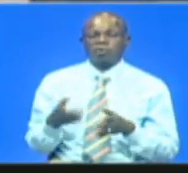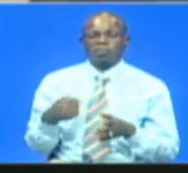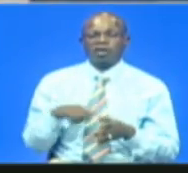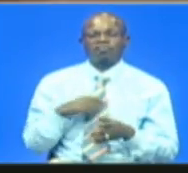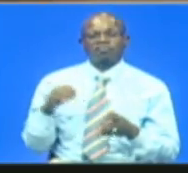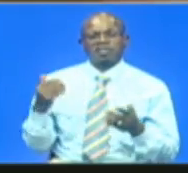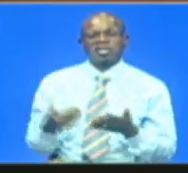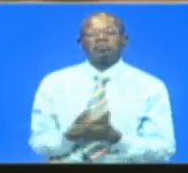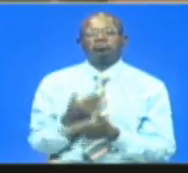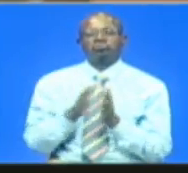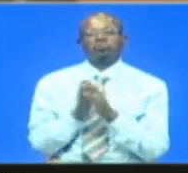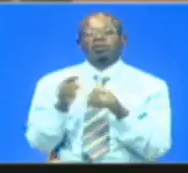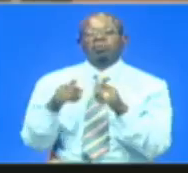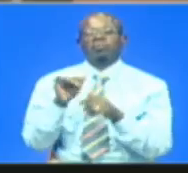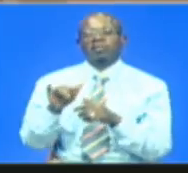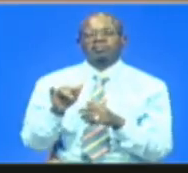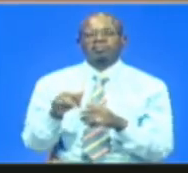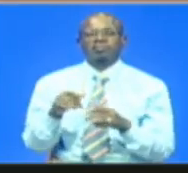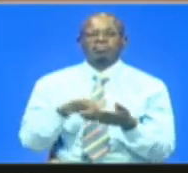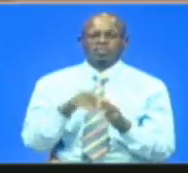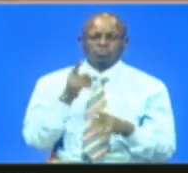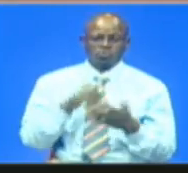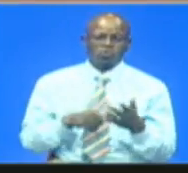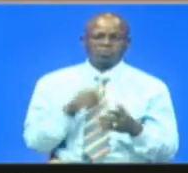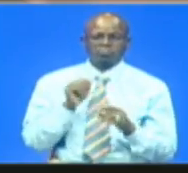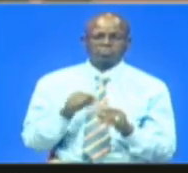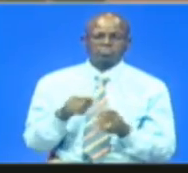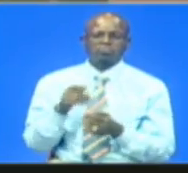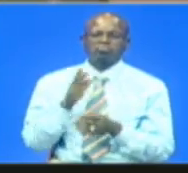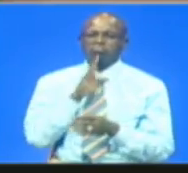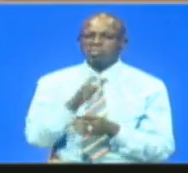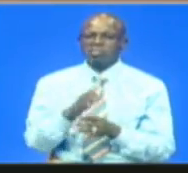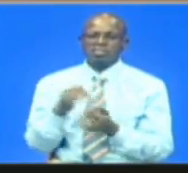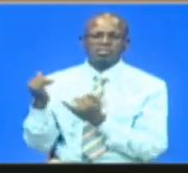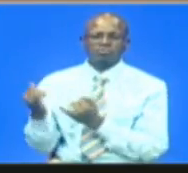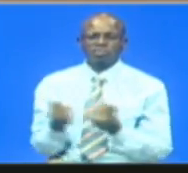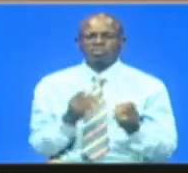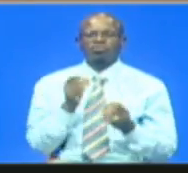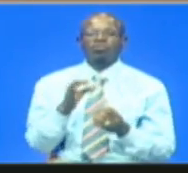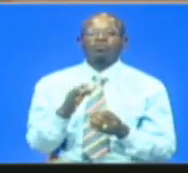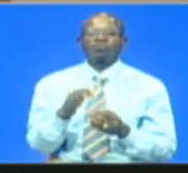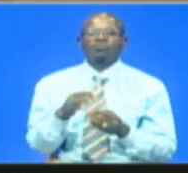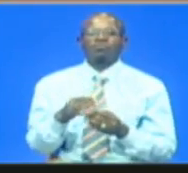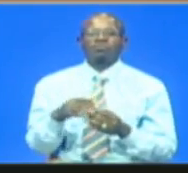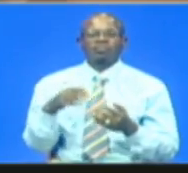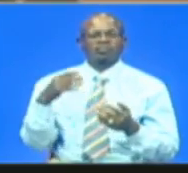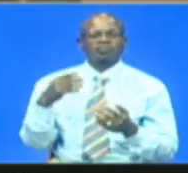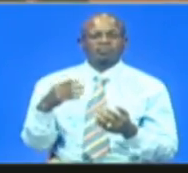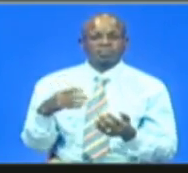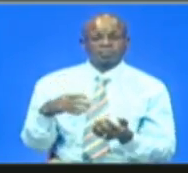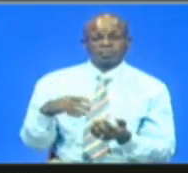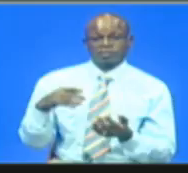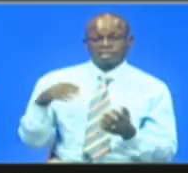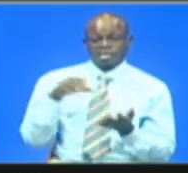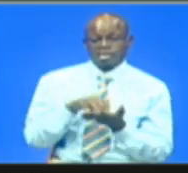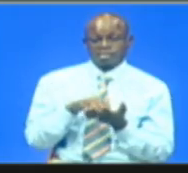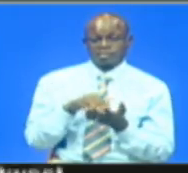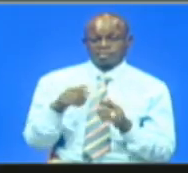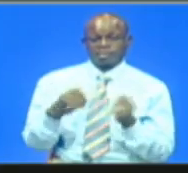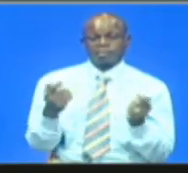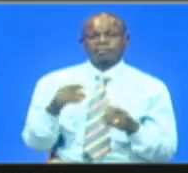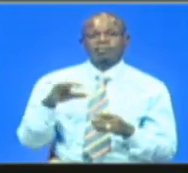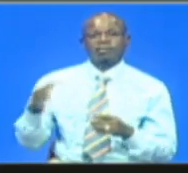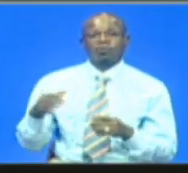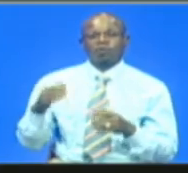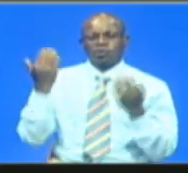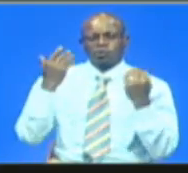case. In what could mean an introduction of tougher charges against city lawyer Asa Nyakundi, the prosecution today